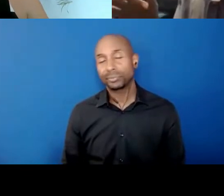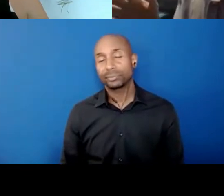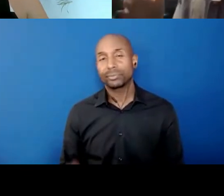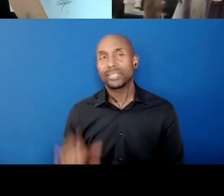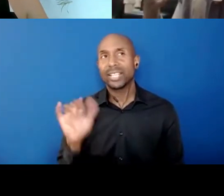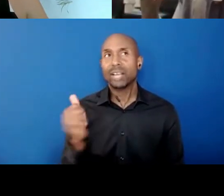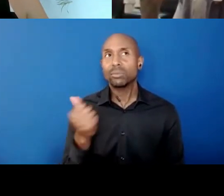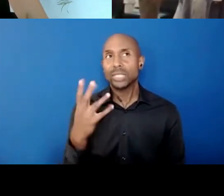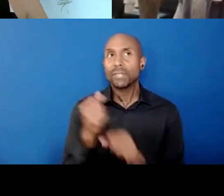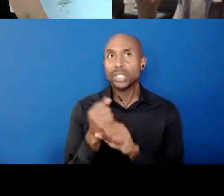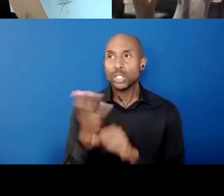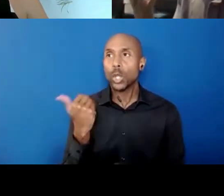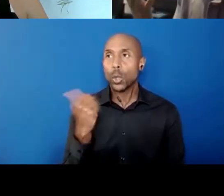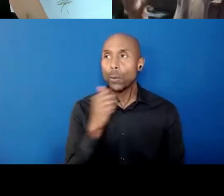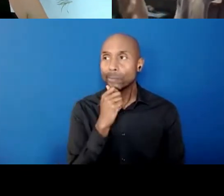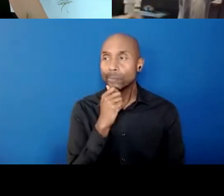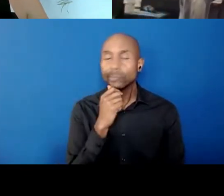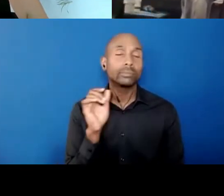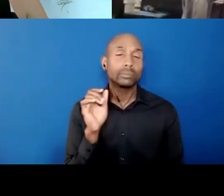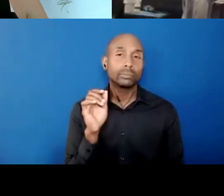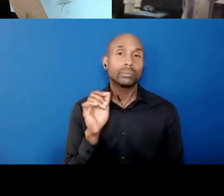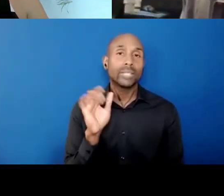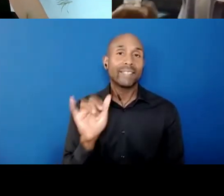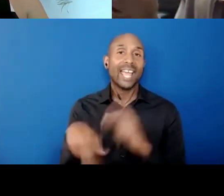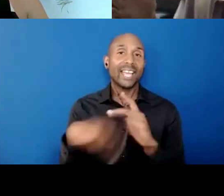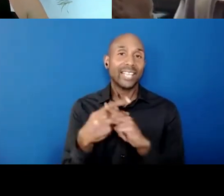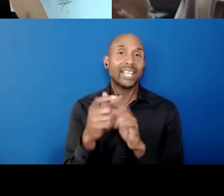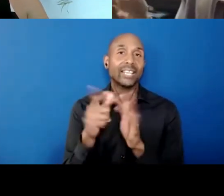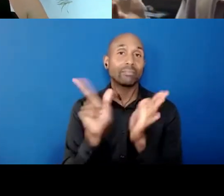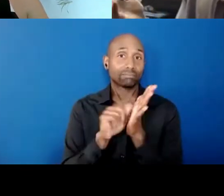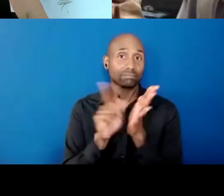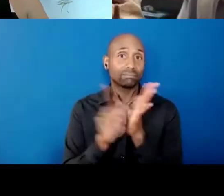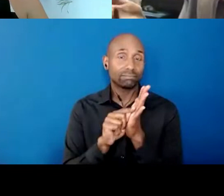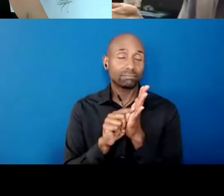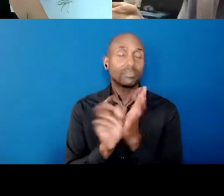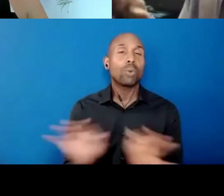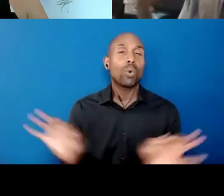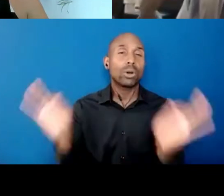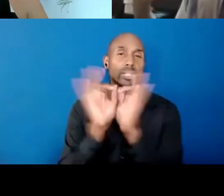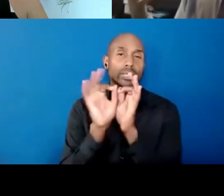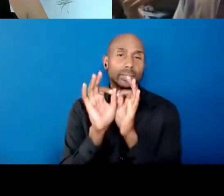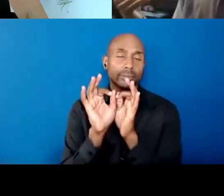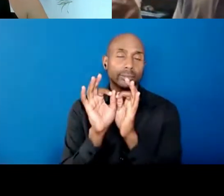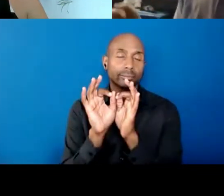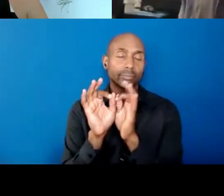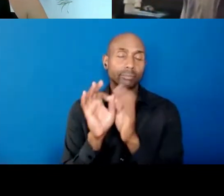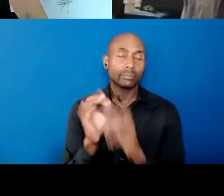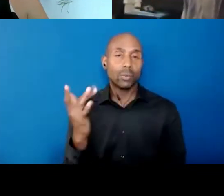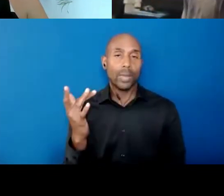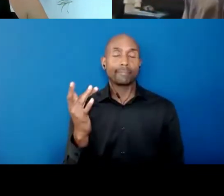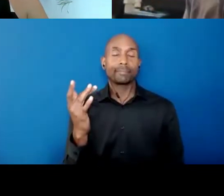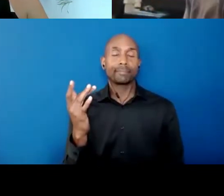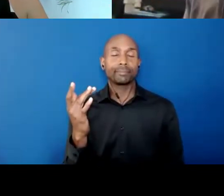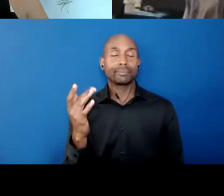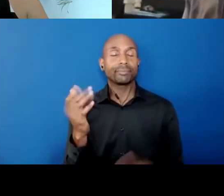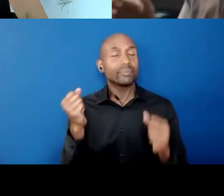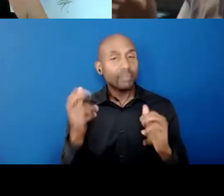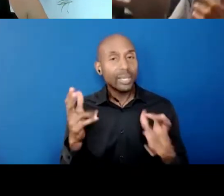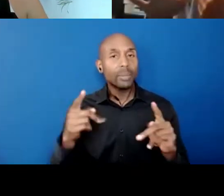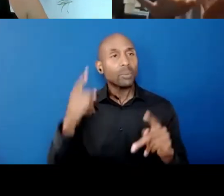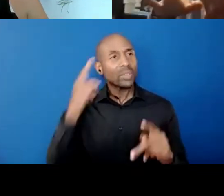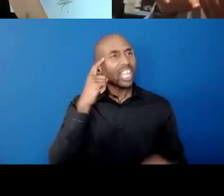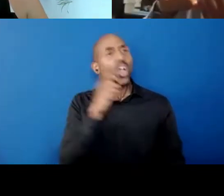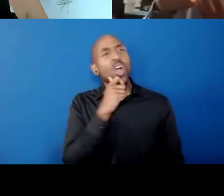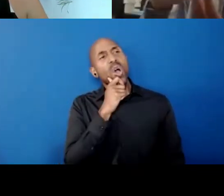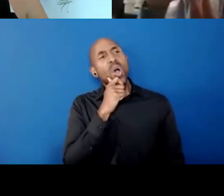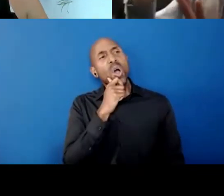that's really important about publications like that is I think we're comfortable with the idea of people going and doing